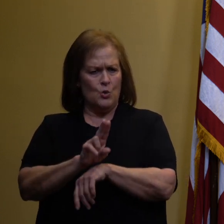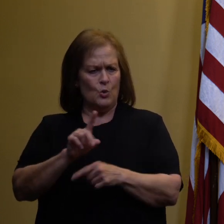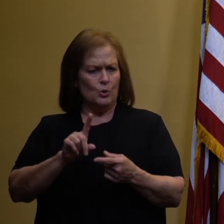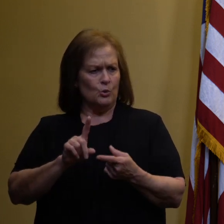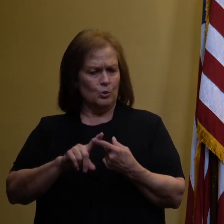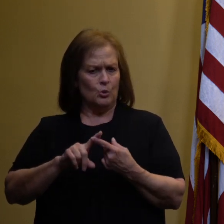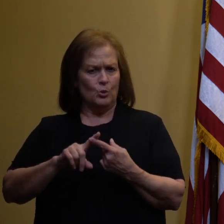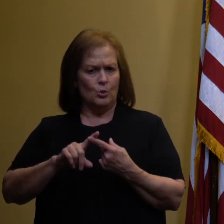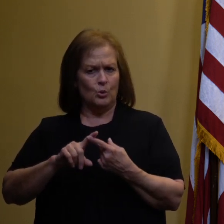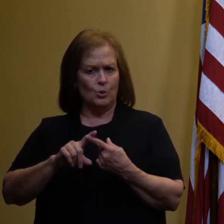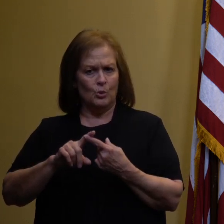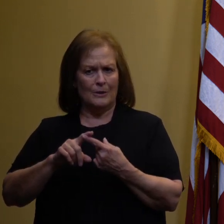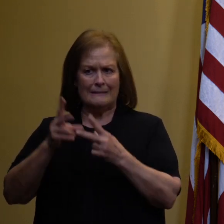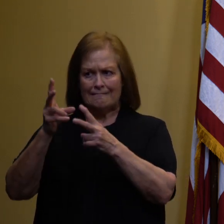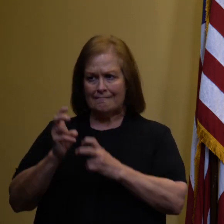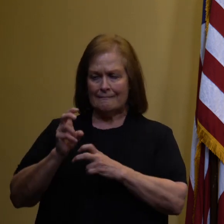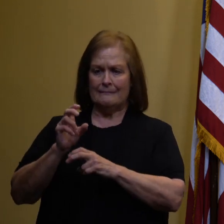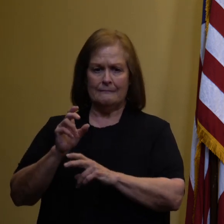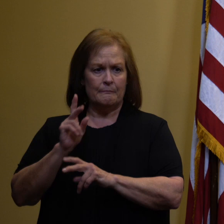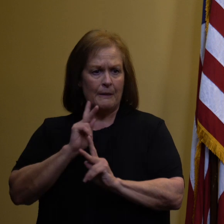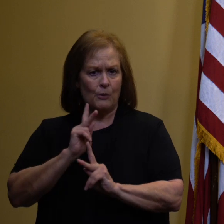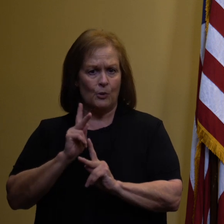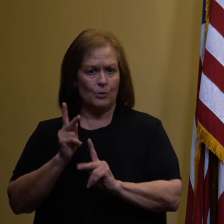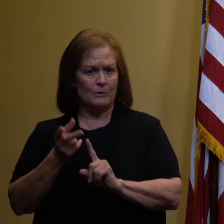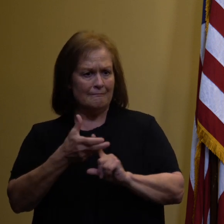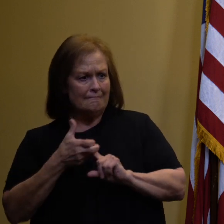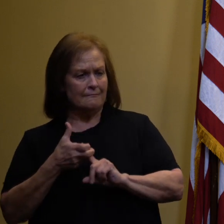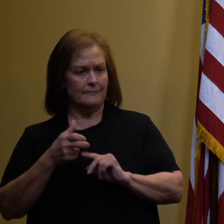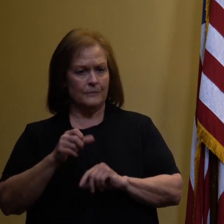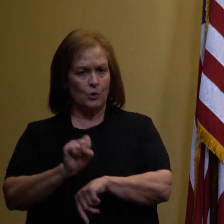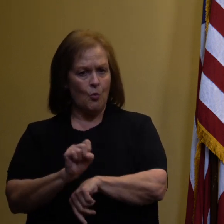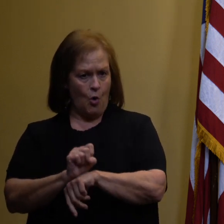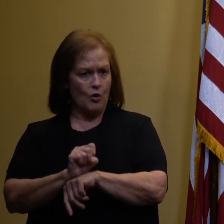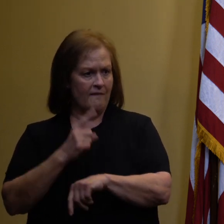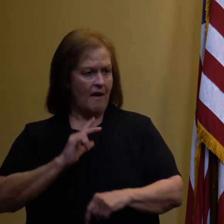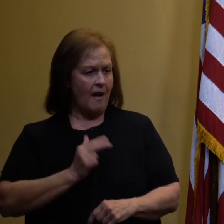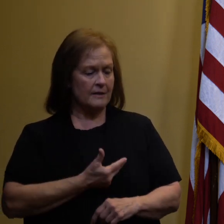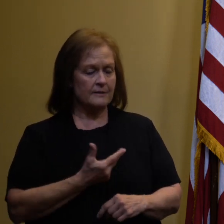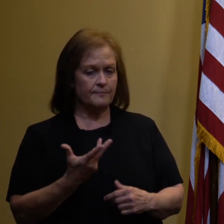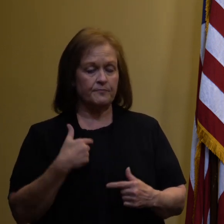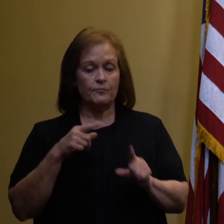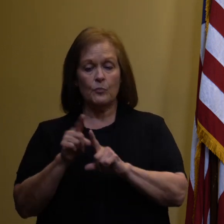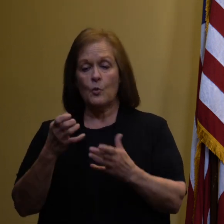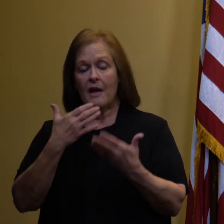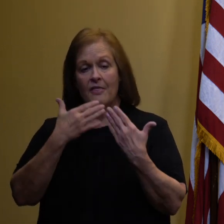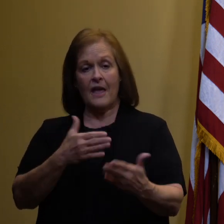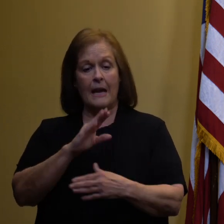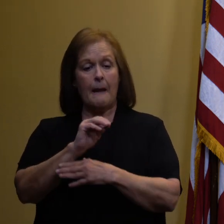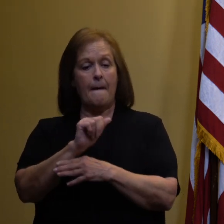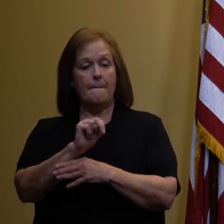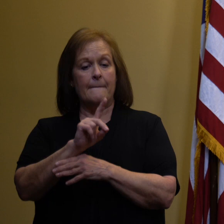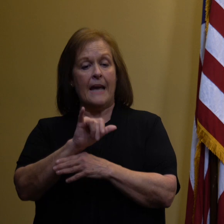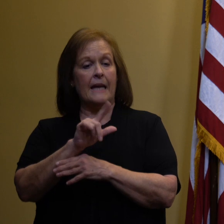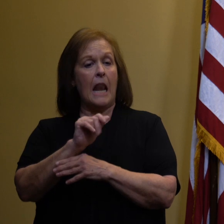and even attract law enforcement to our community. I would also like to thank Representative Mandy